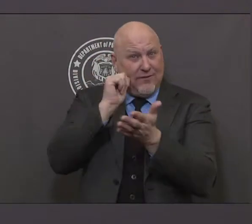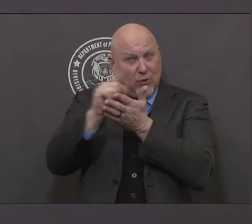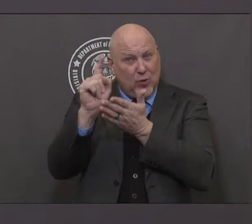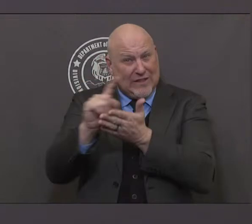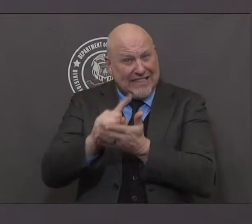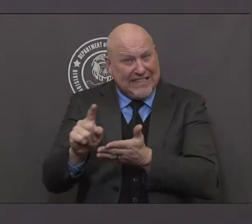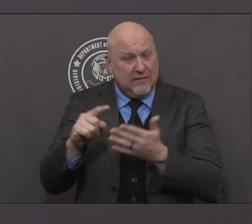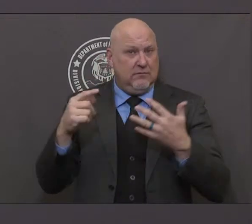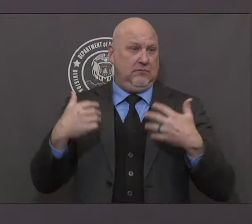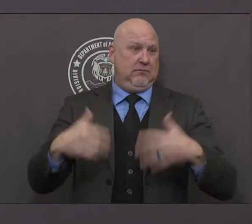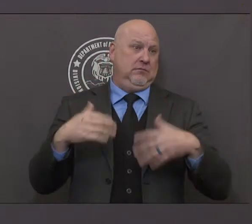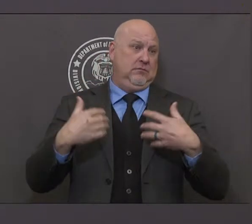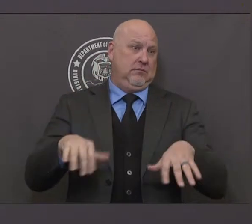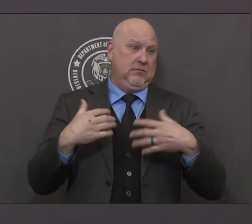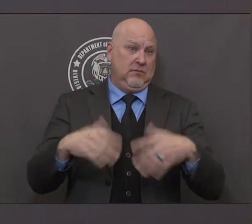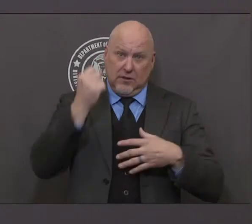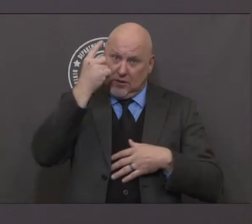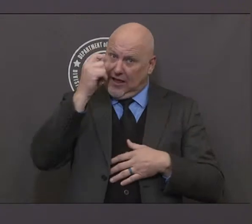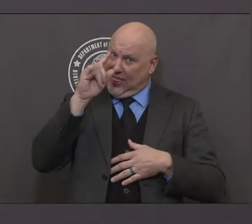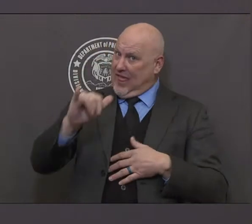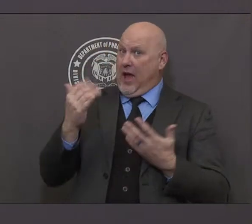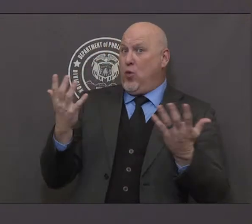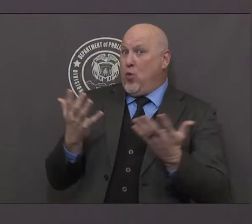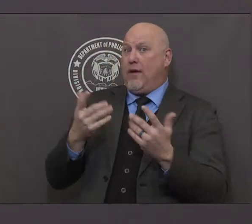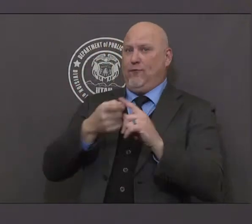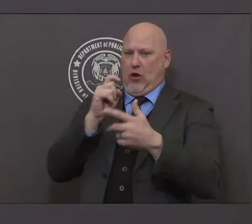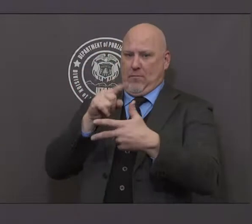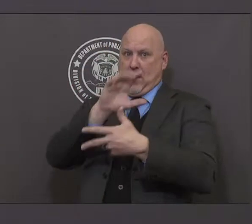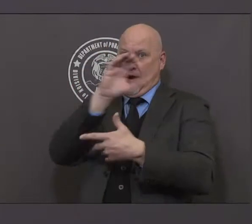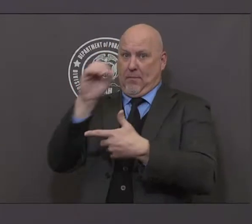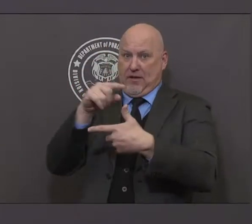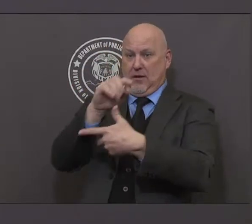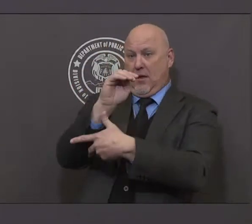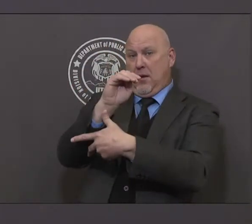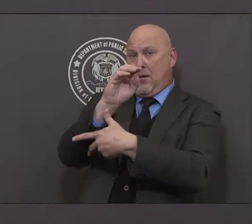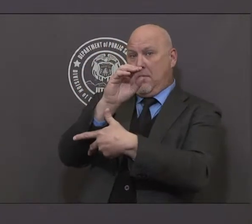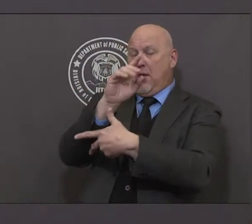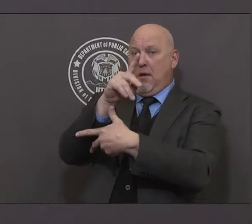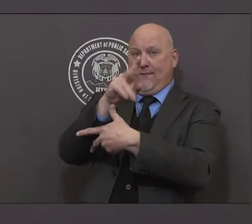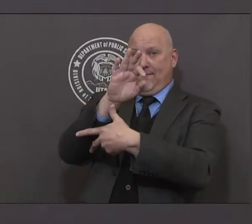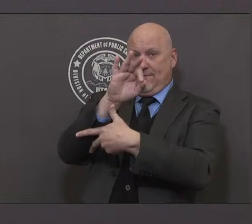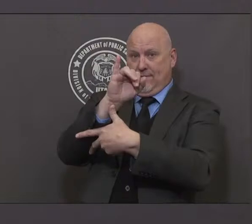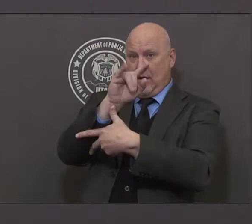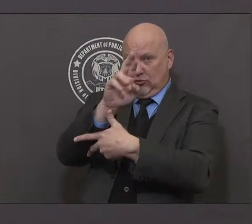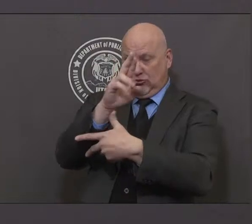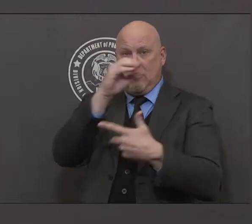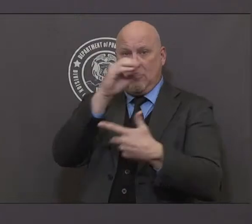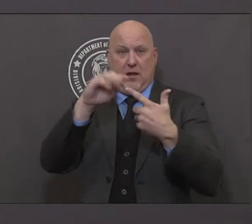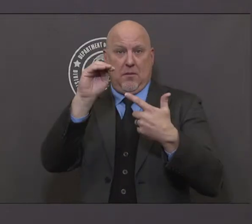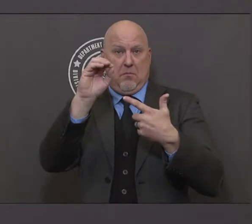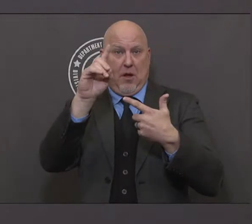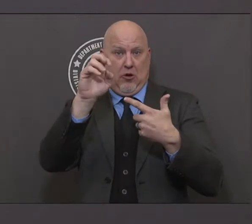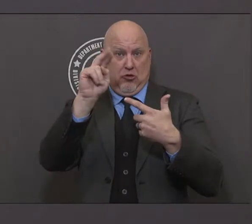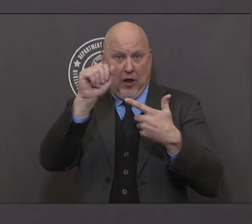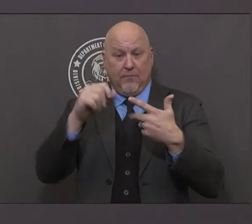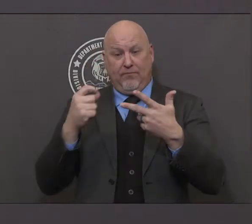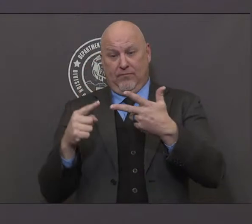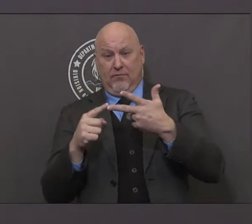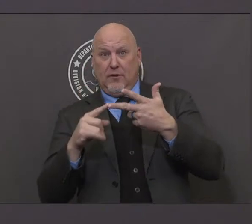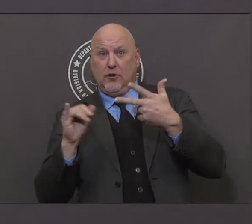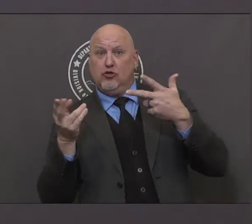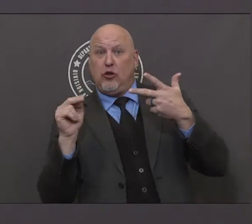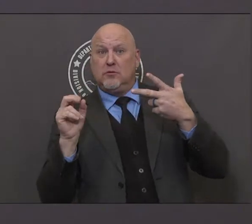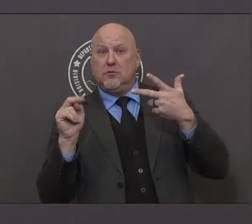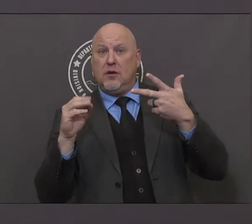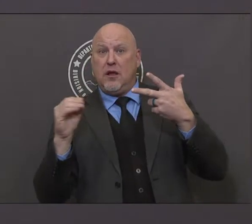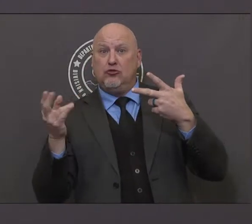delivery commitments to the federal government. Now, again, I want to be very clear that these are just projections, but